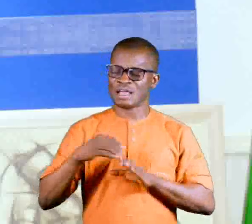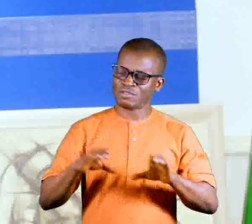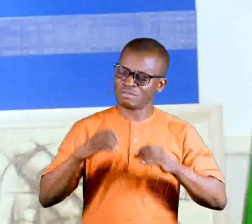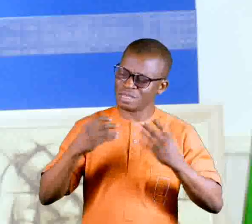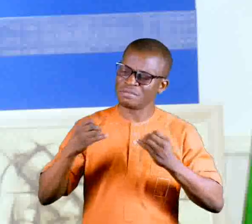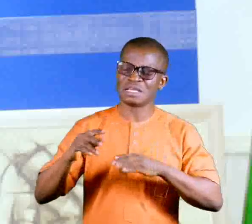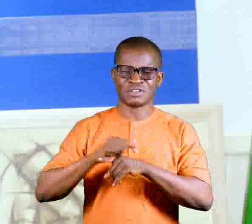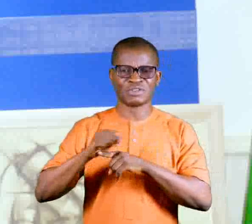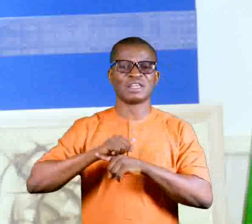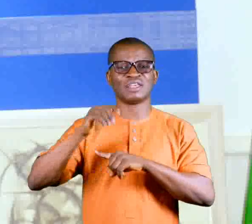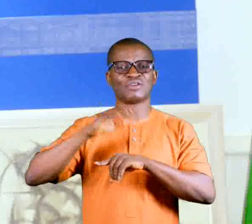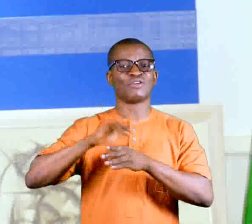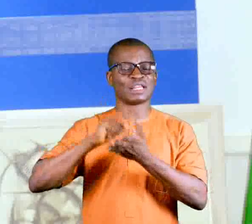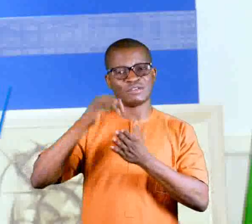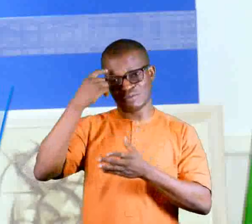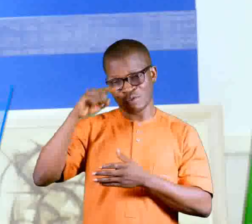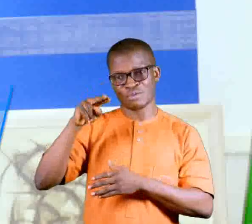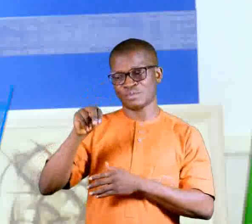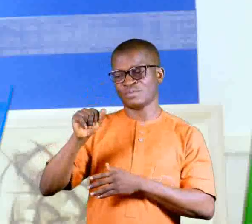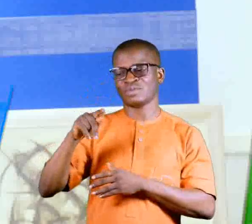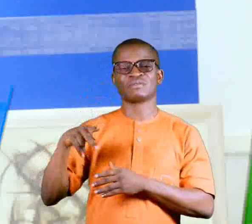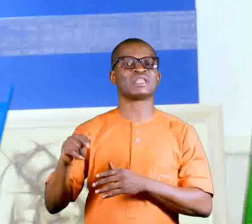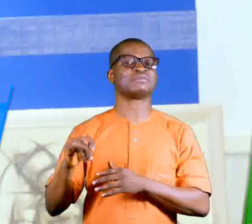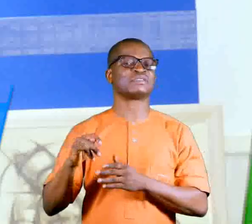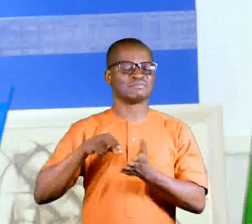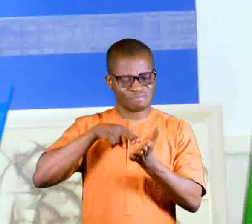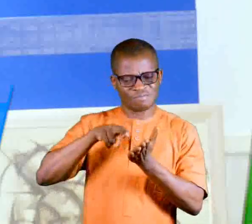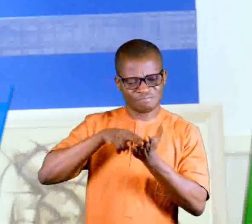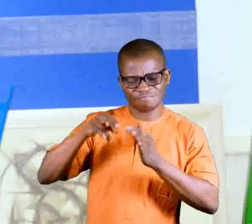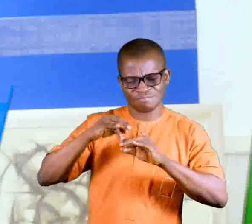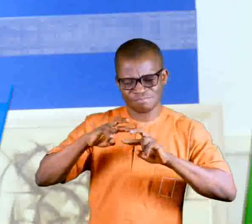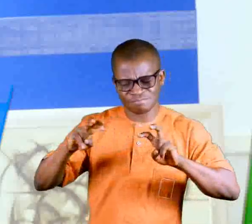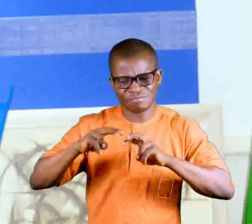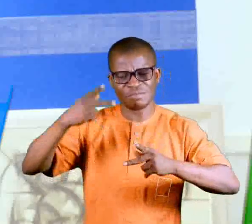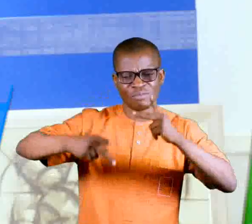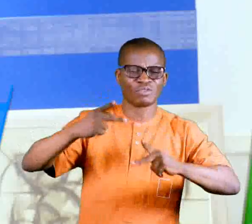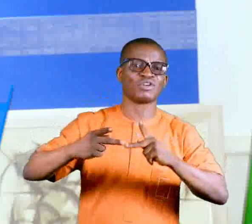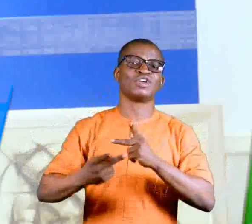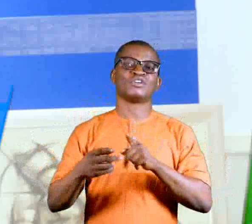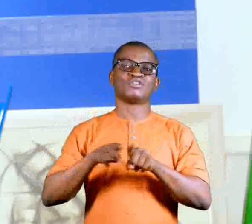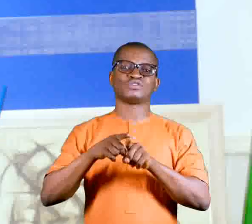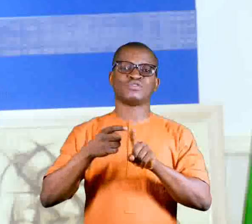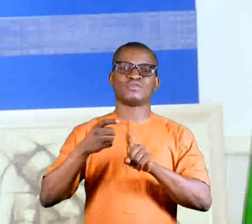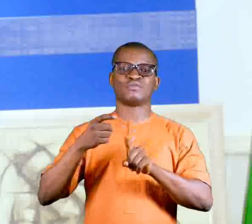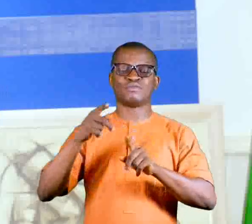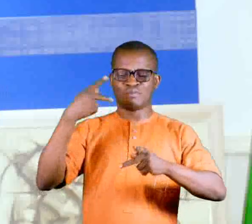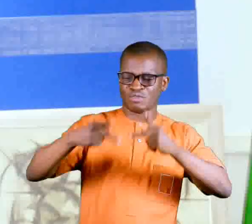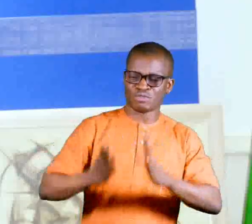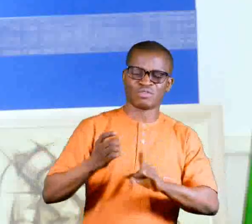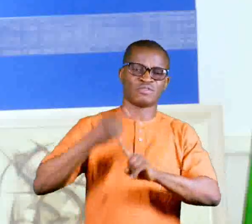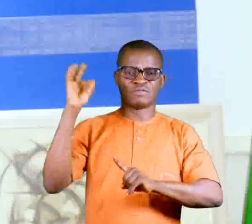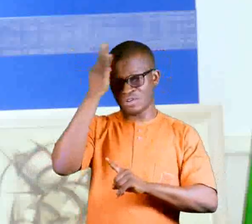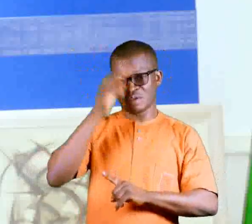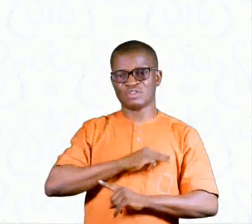have done a couple of trainings also for NAPTIP investigators and prosecutors, and even including the federal prosecutors from the